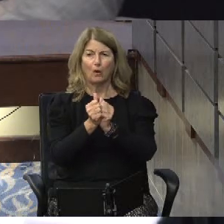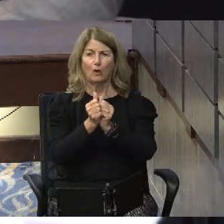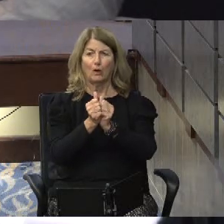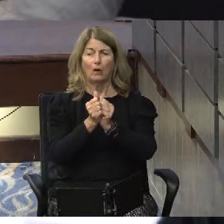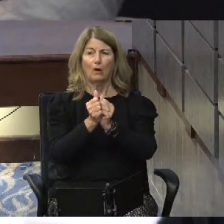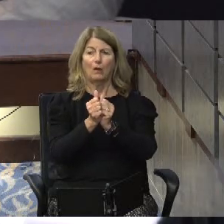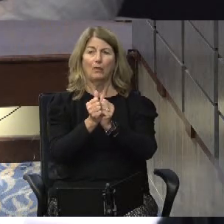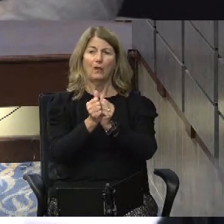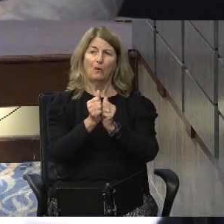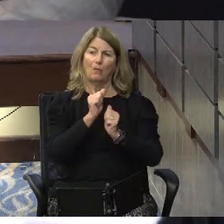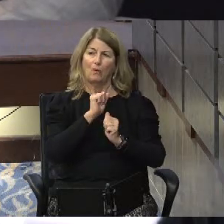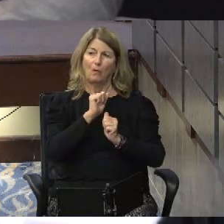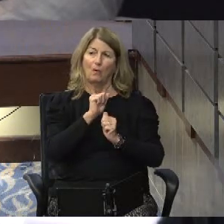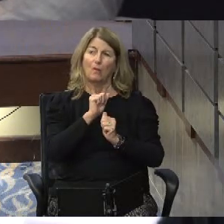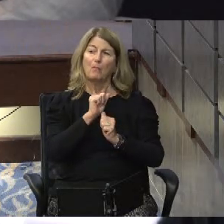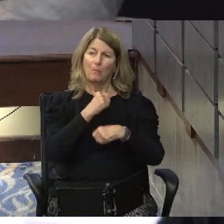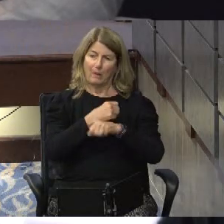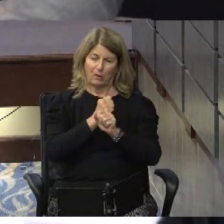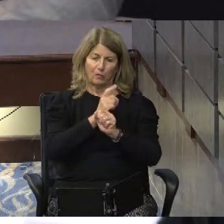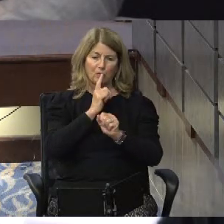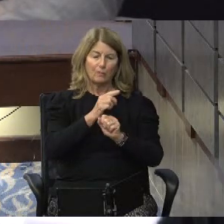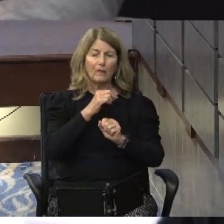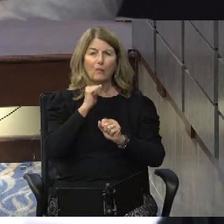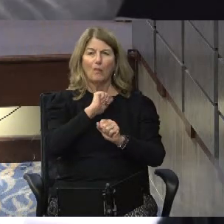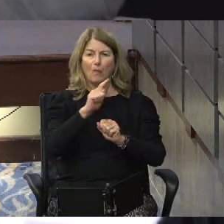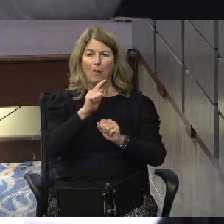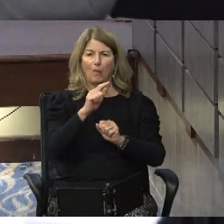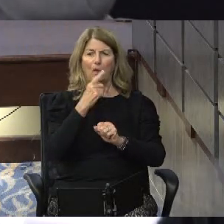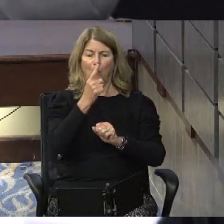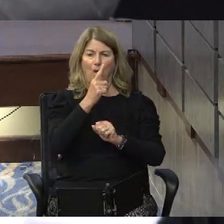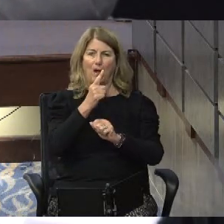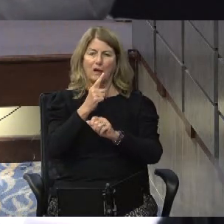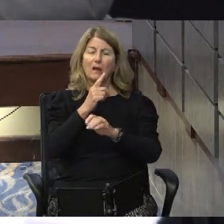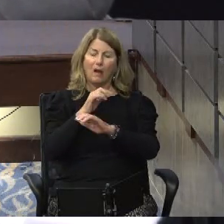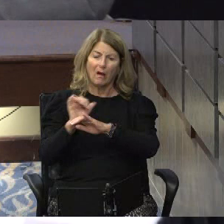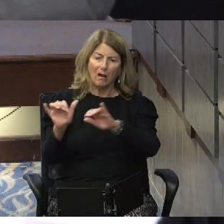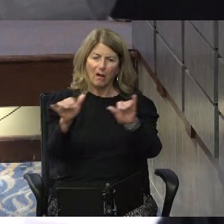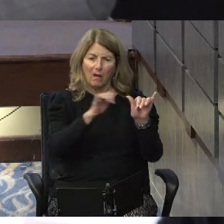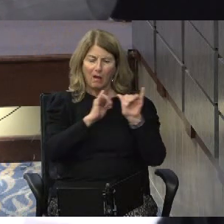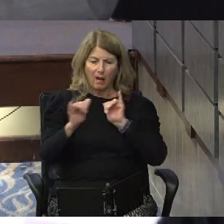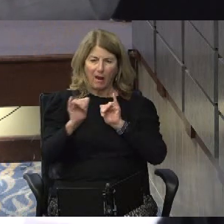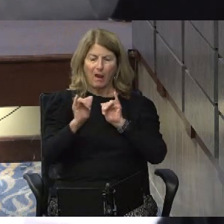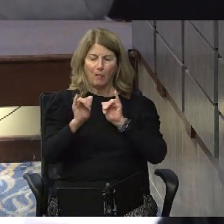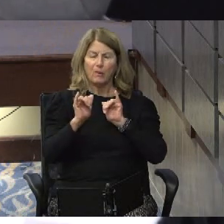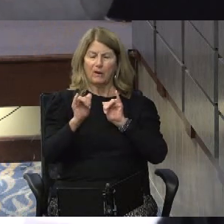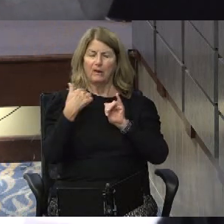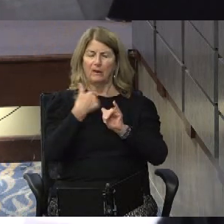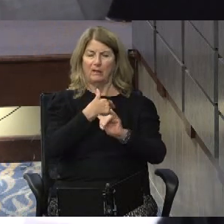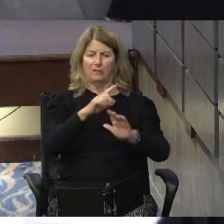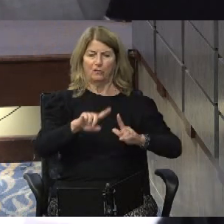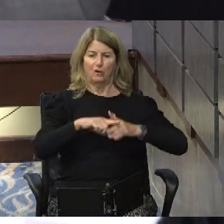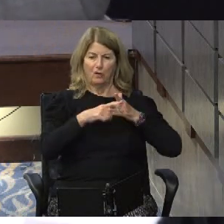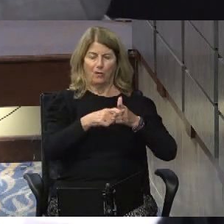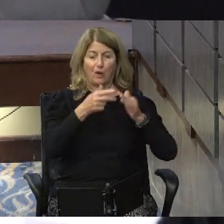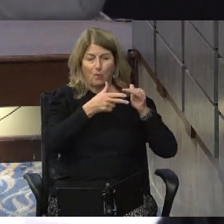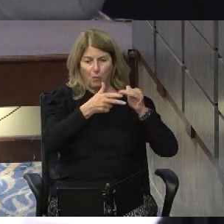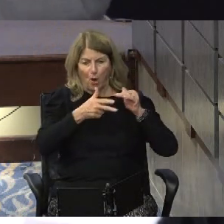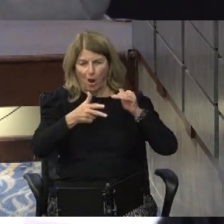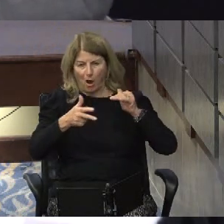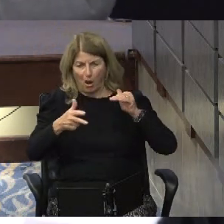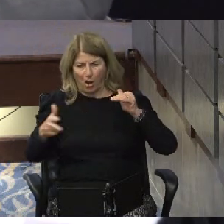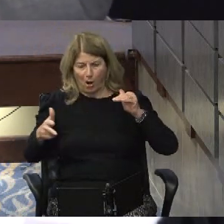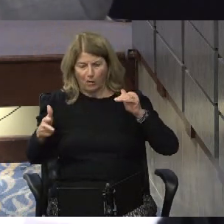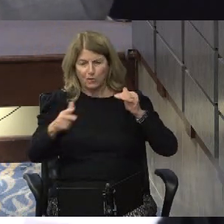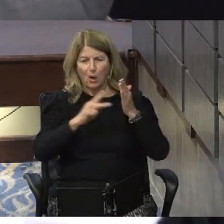one cohesive district. To that end, we've issued the garage project and the landscape for the garage project